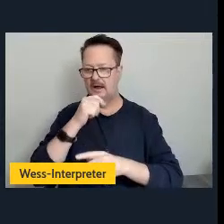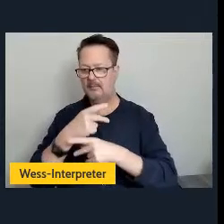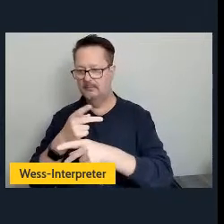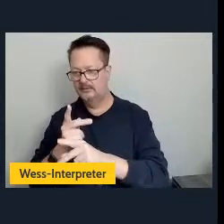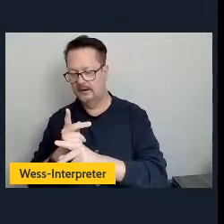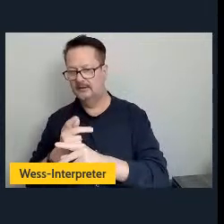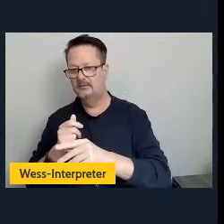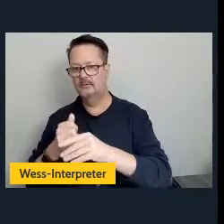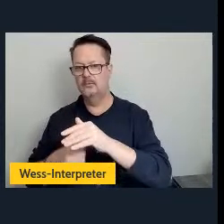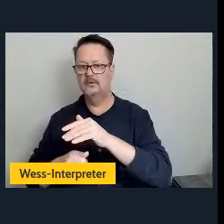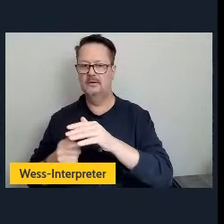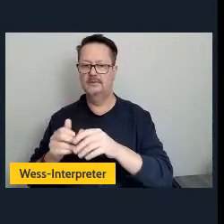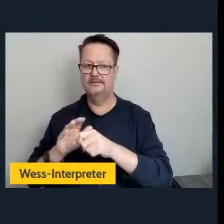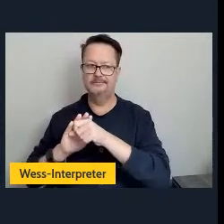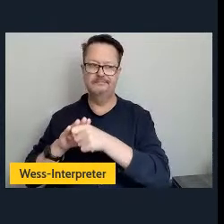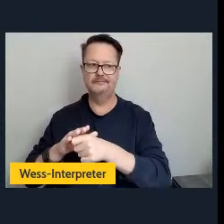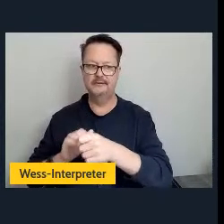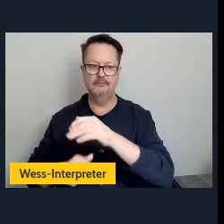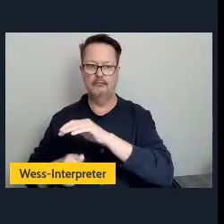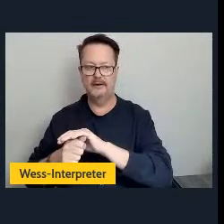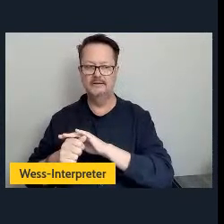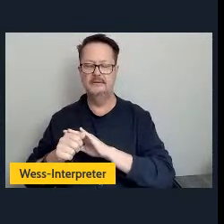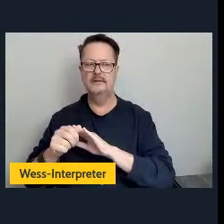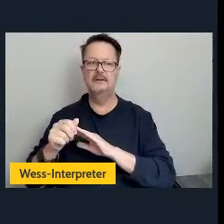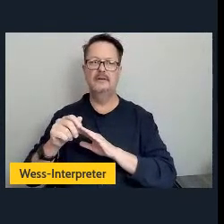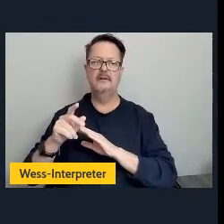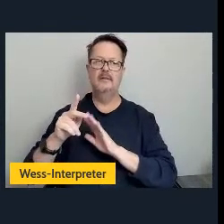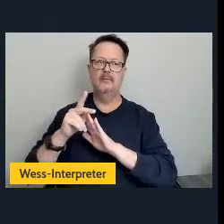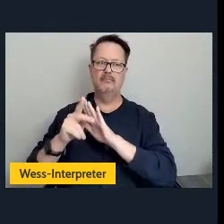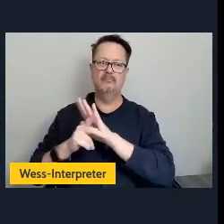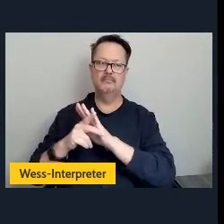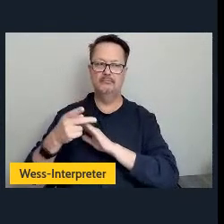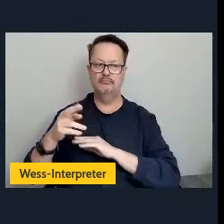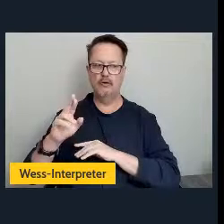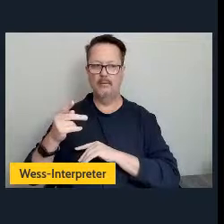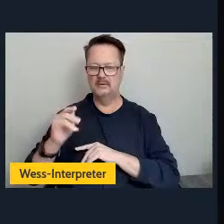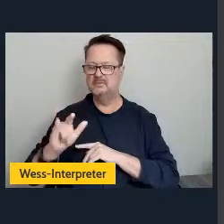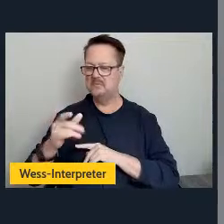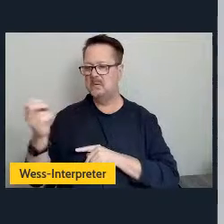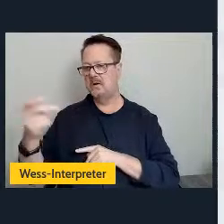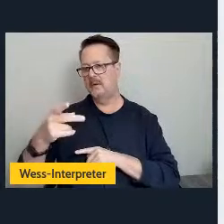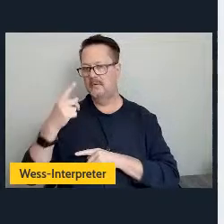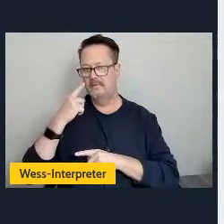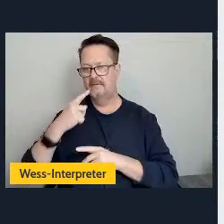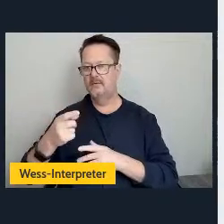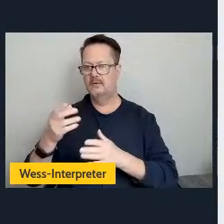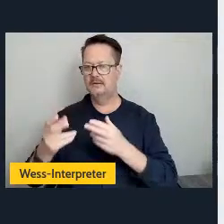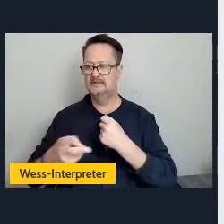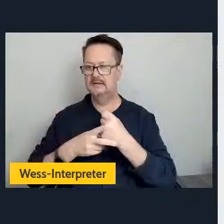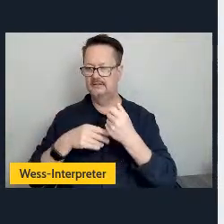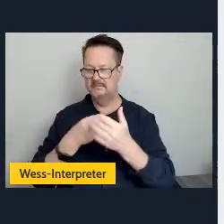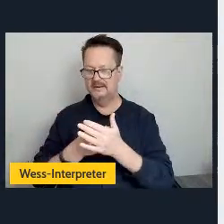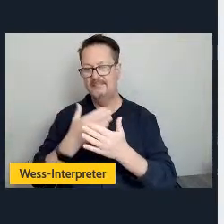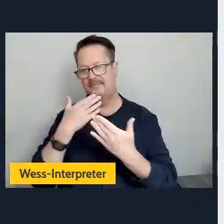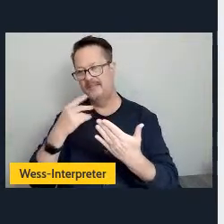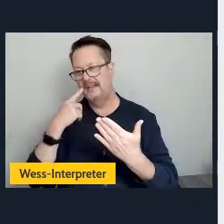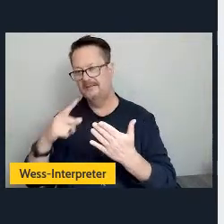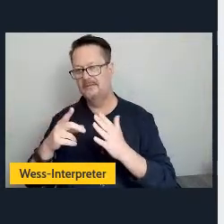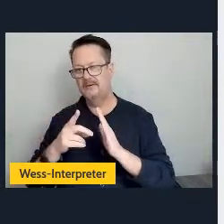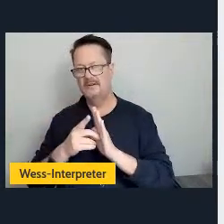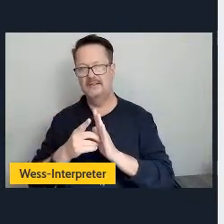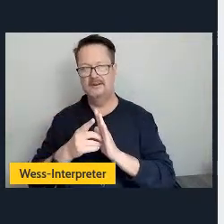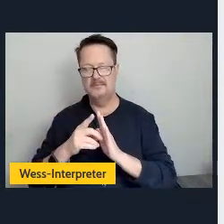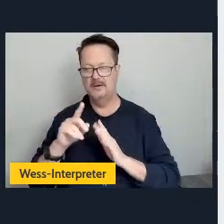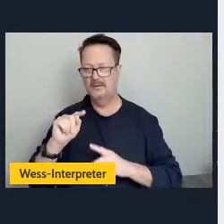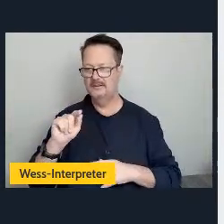the properties that we're okay with for cost savings purposes. Thanks for the demo, Taylor.